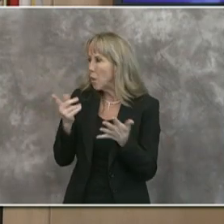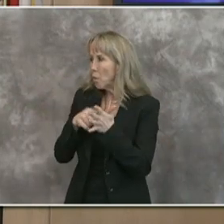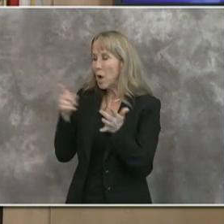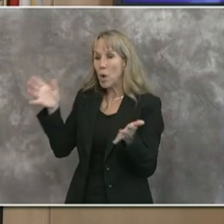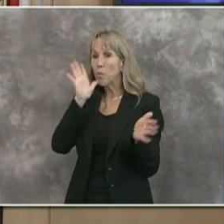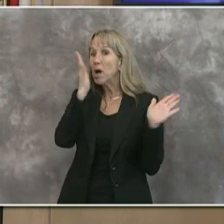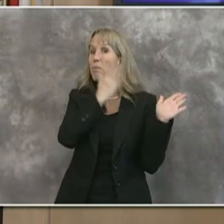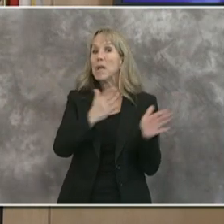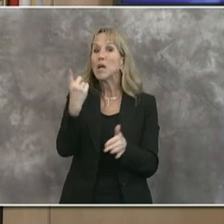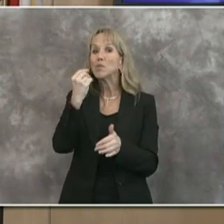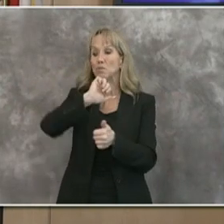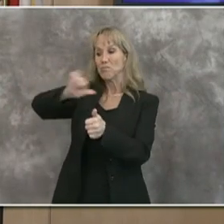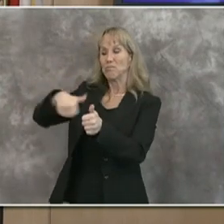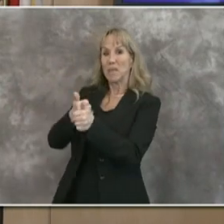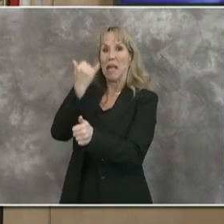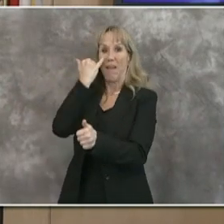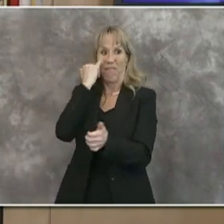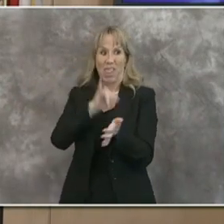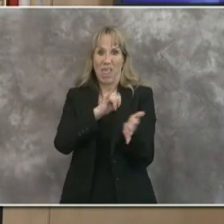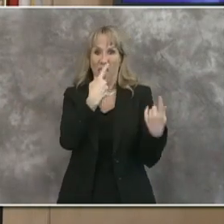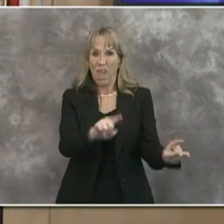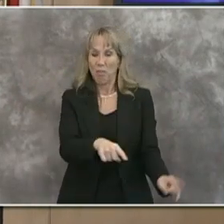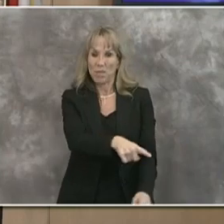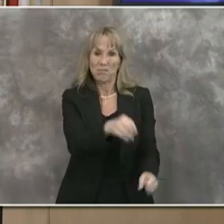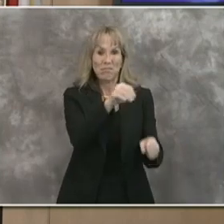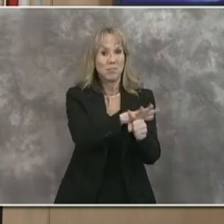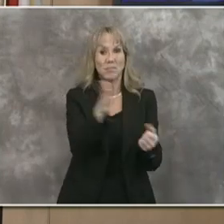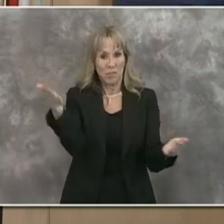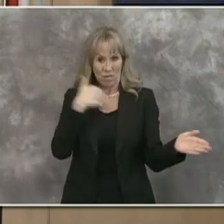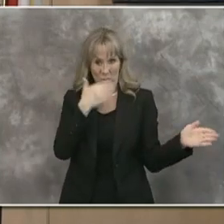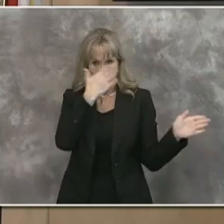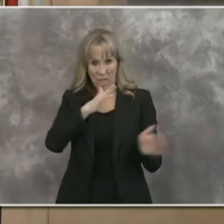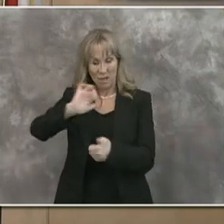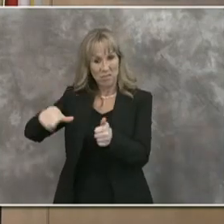possibility? Dr. Wooten's going to respond.